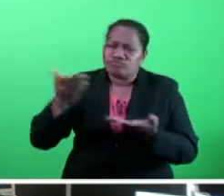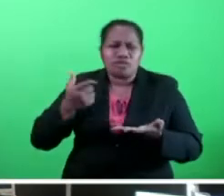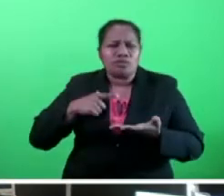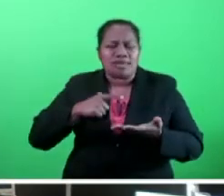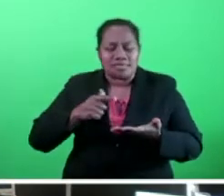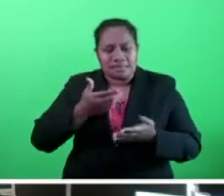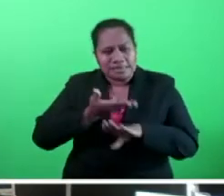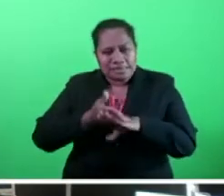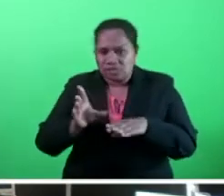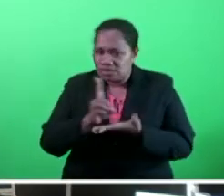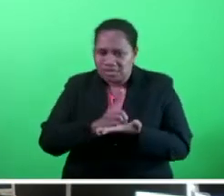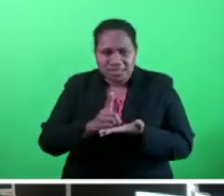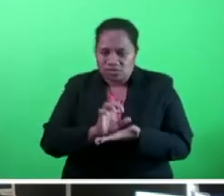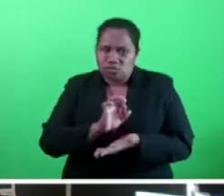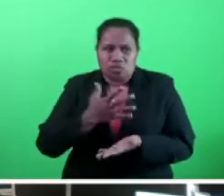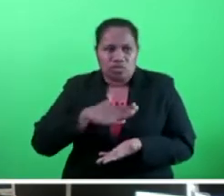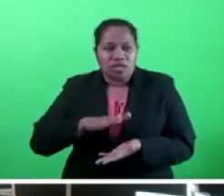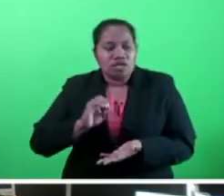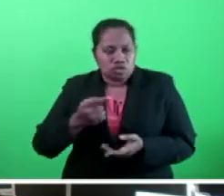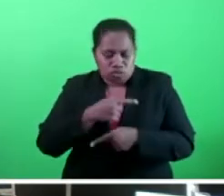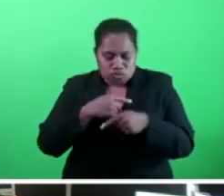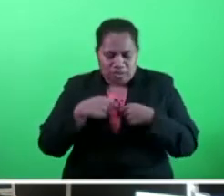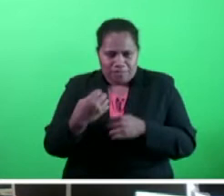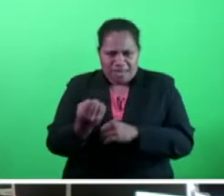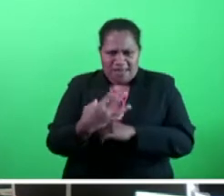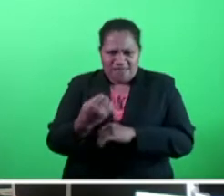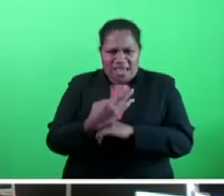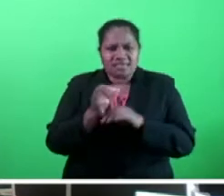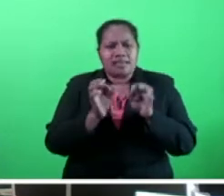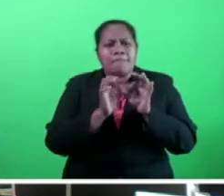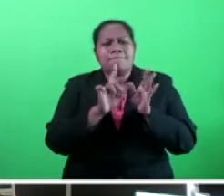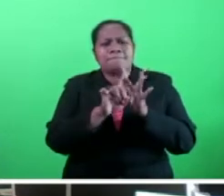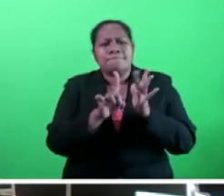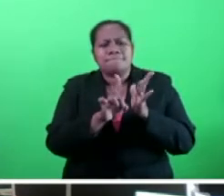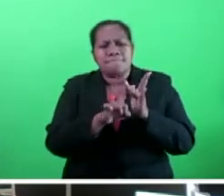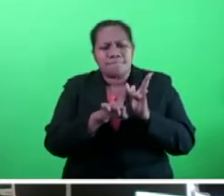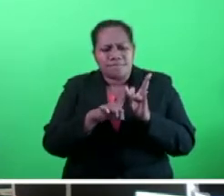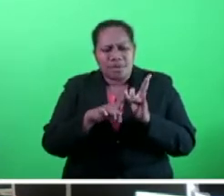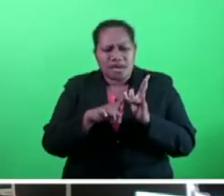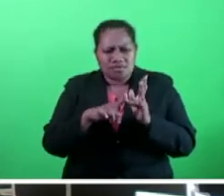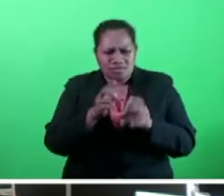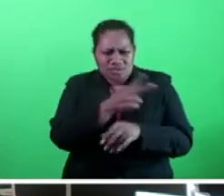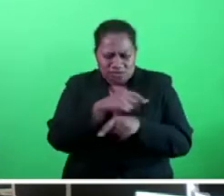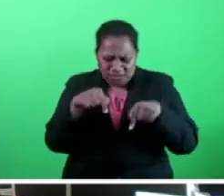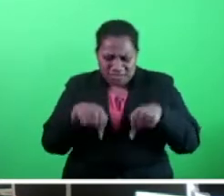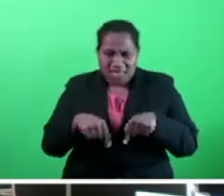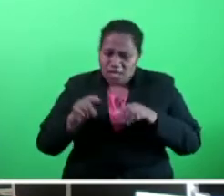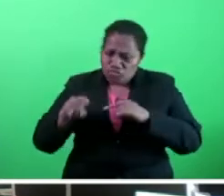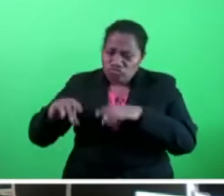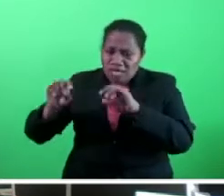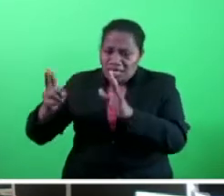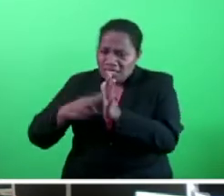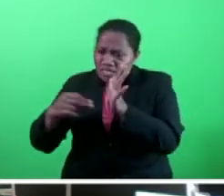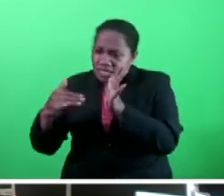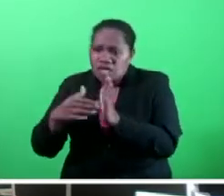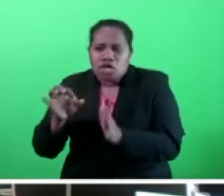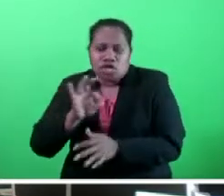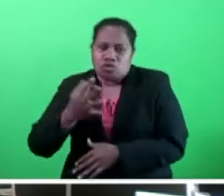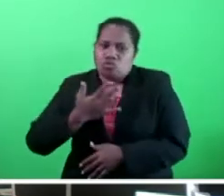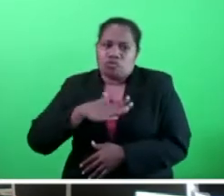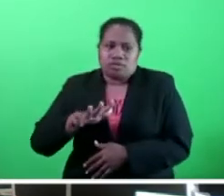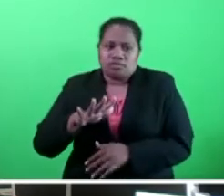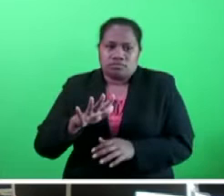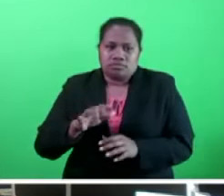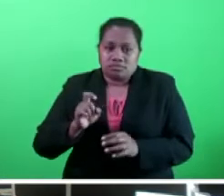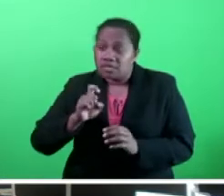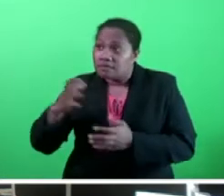advised by biosecurity, both from here as well as Australia and New Zealand, that they don't want to take ownership of saying